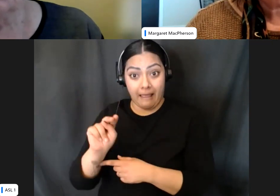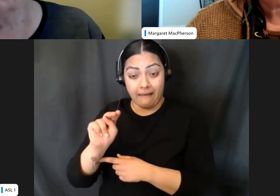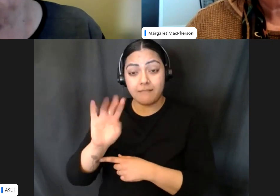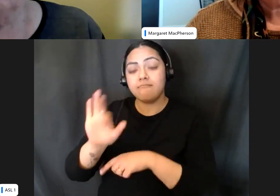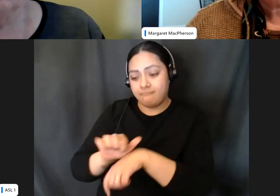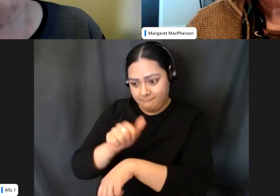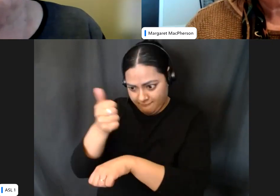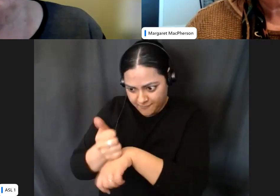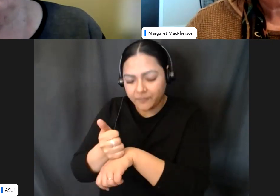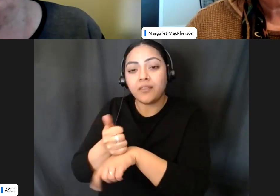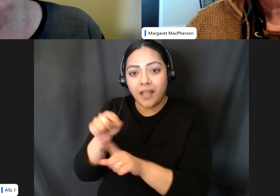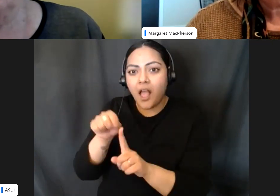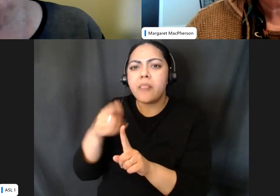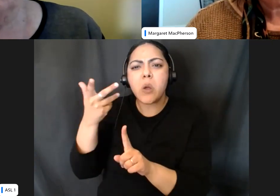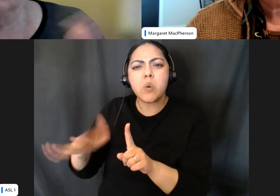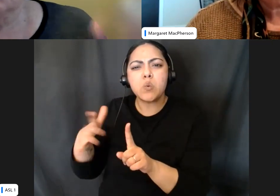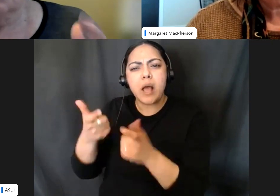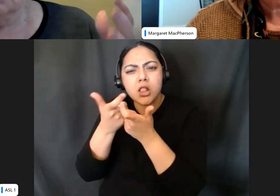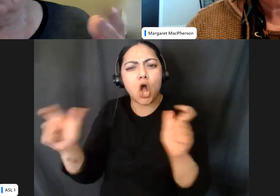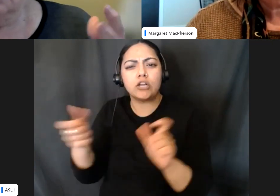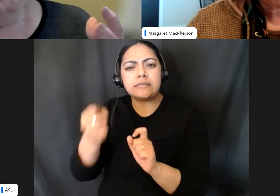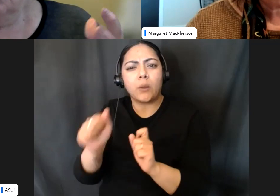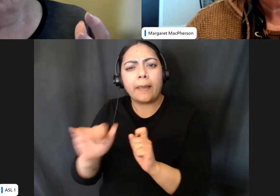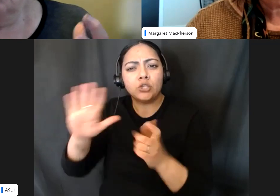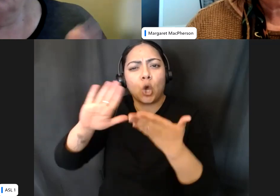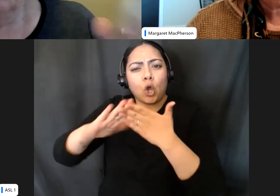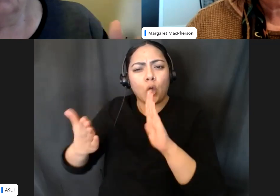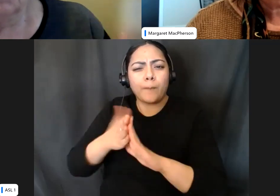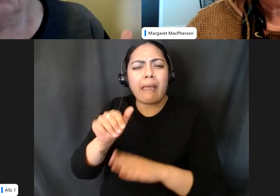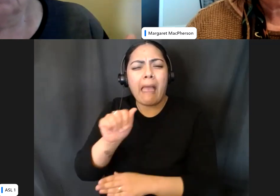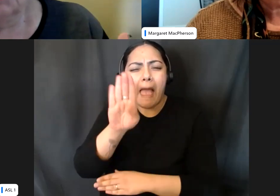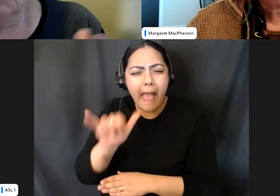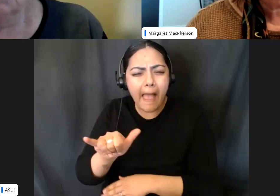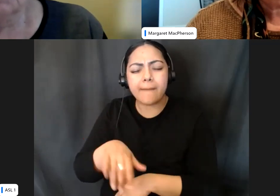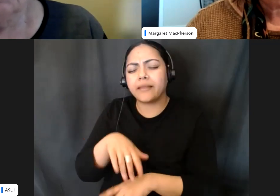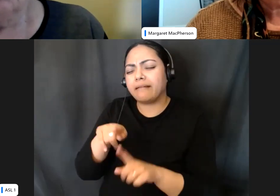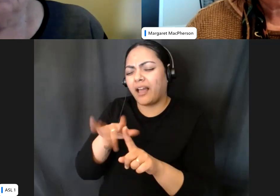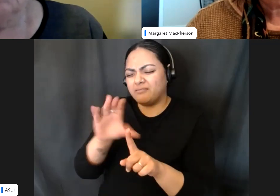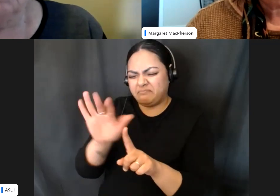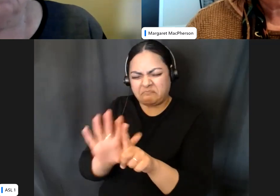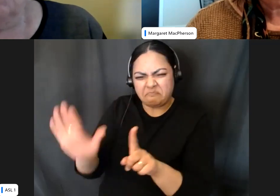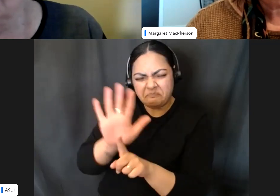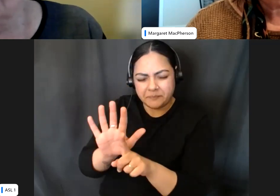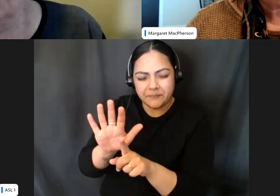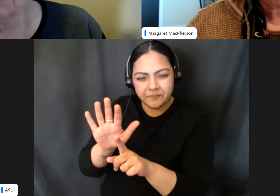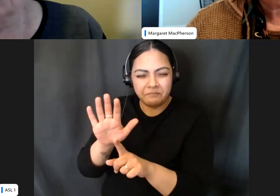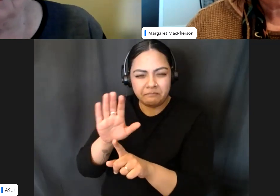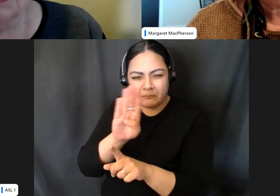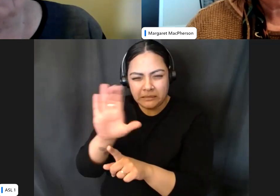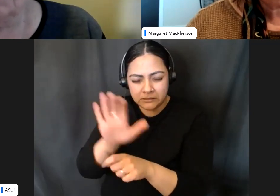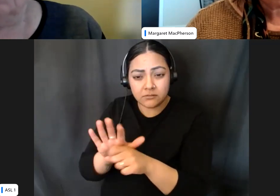mainly. We have but they do their work in Punjabi. We have a